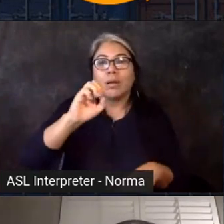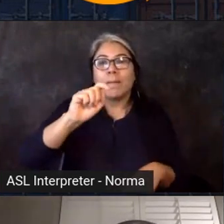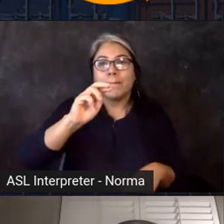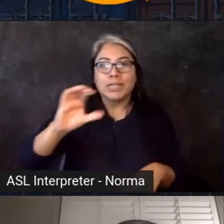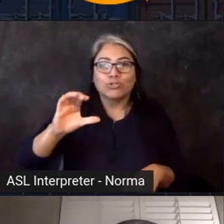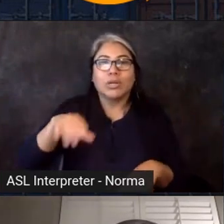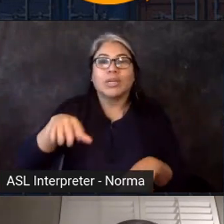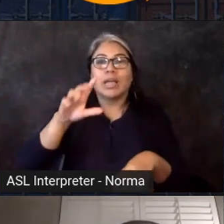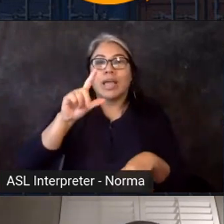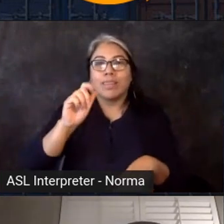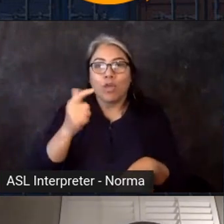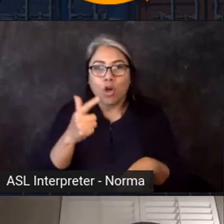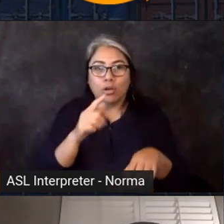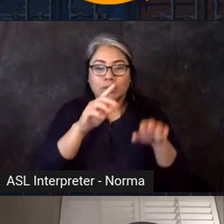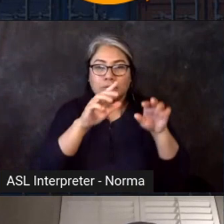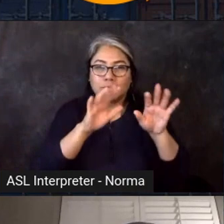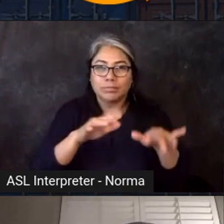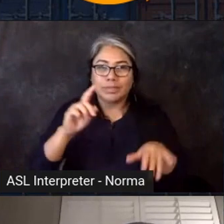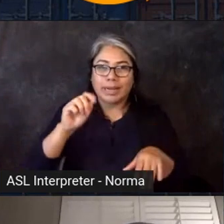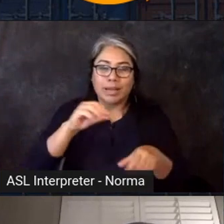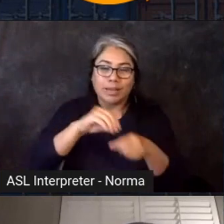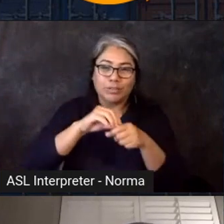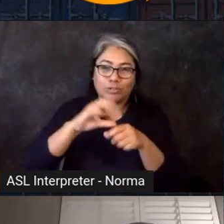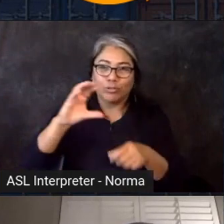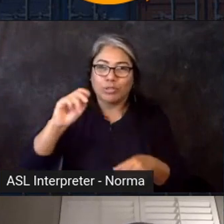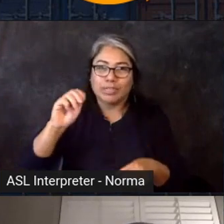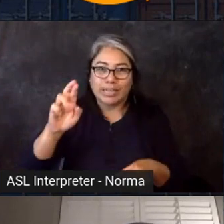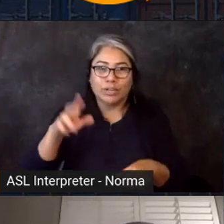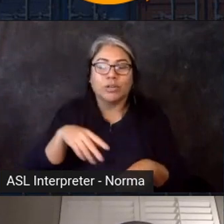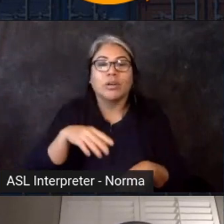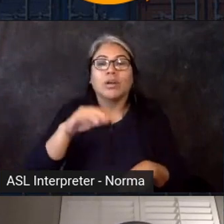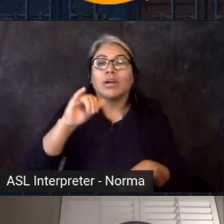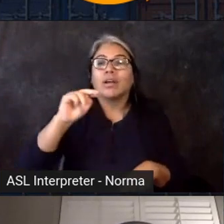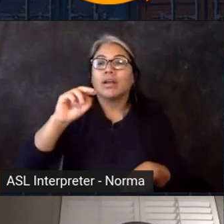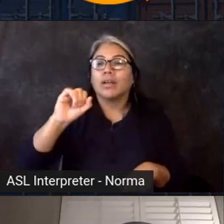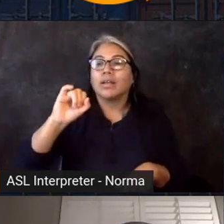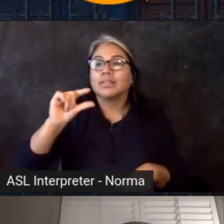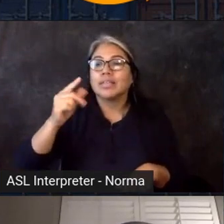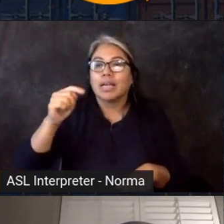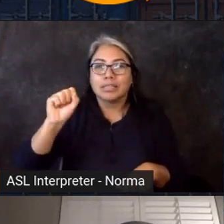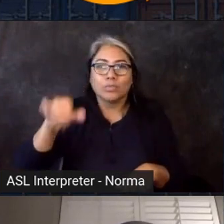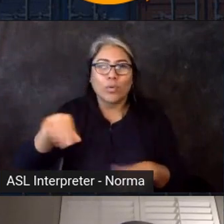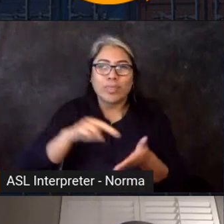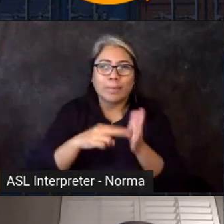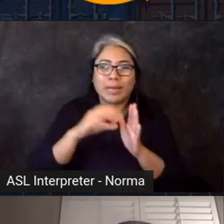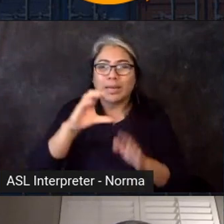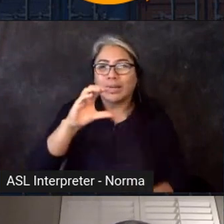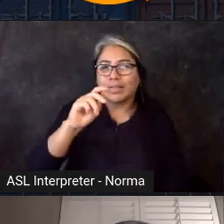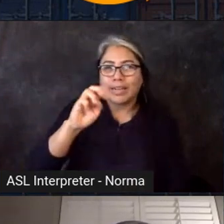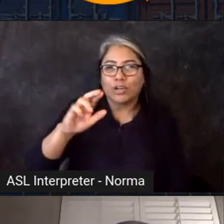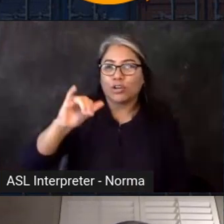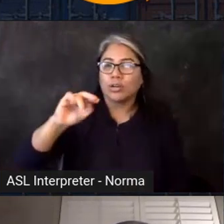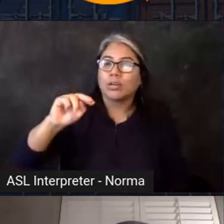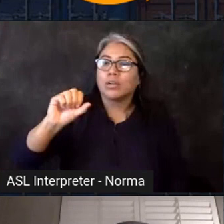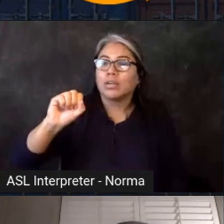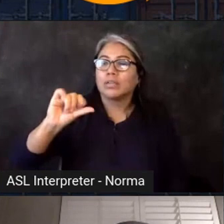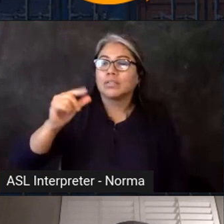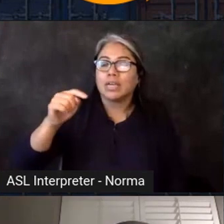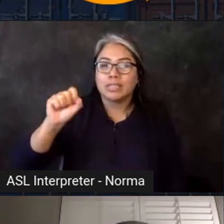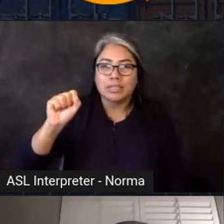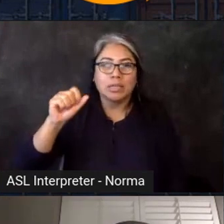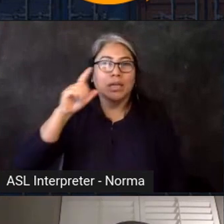is, think of it like very simply put, it's two things. One, it's a way to ingest